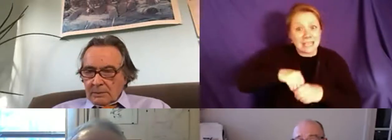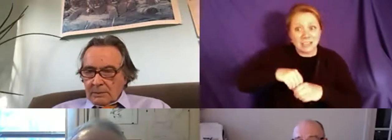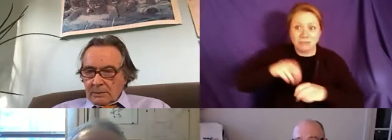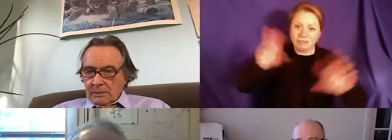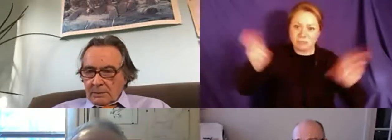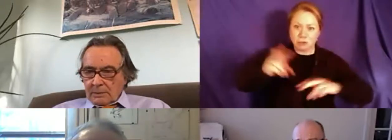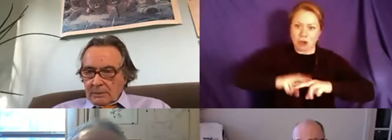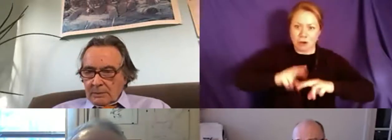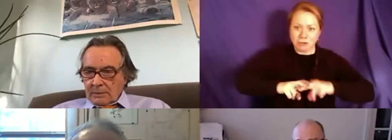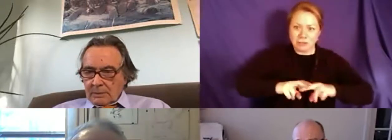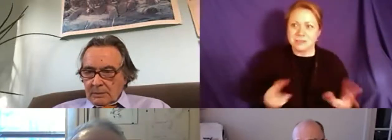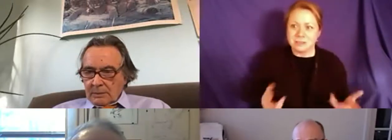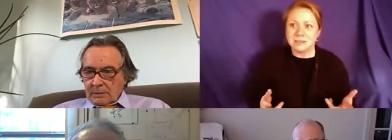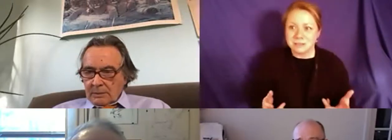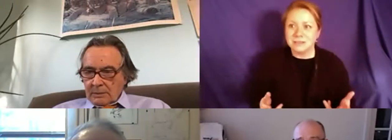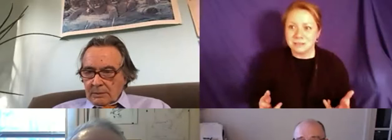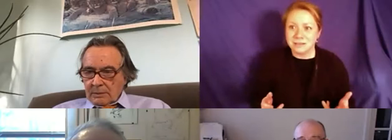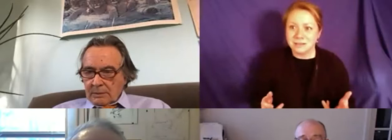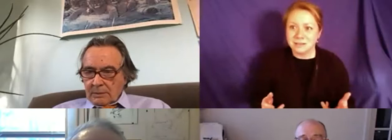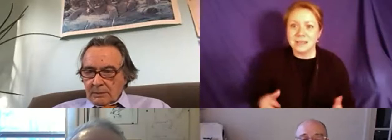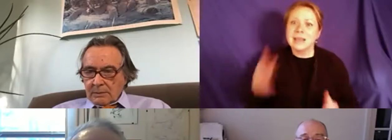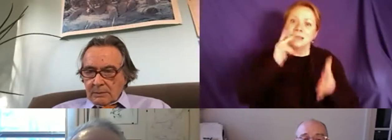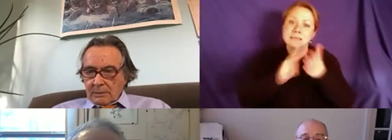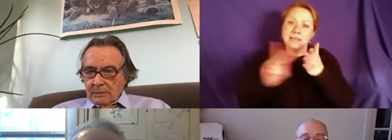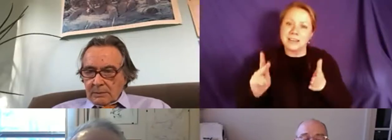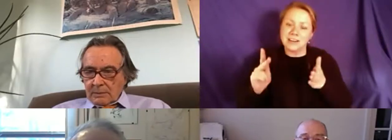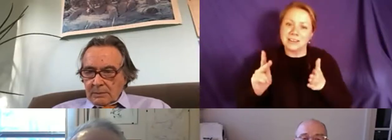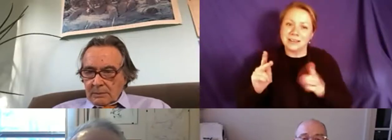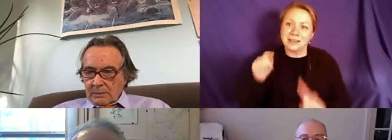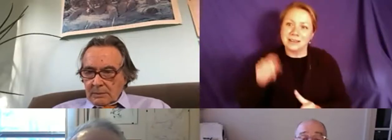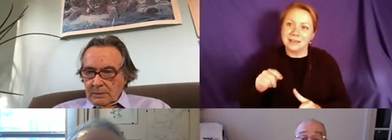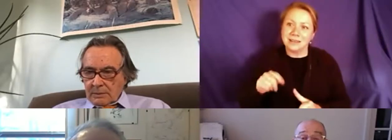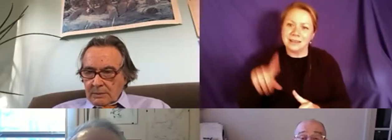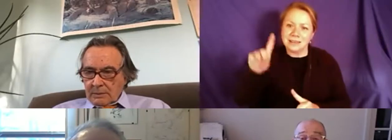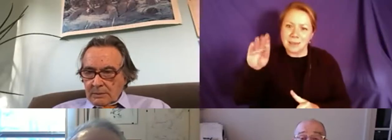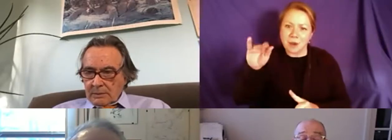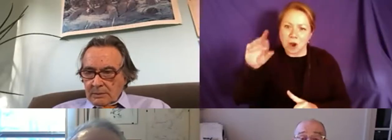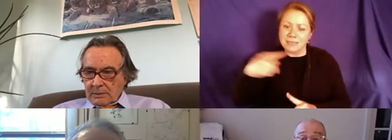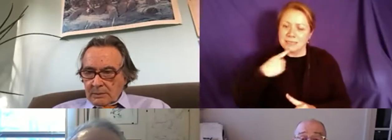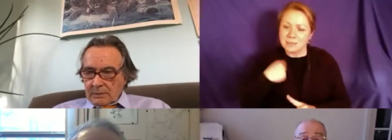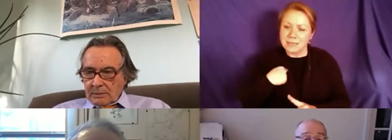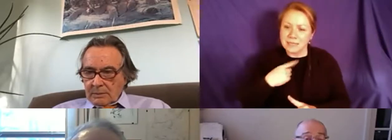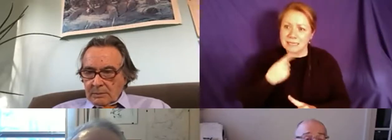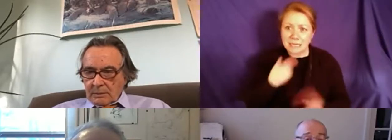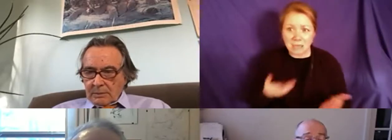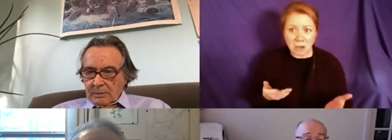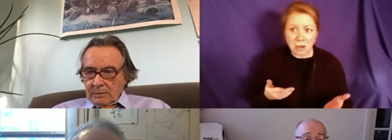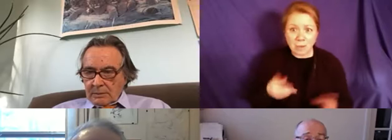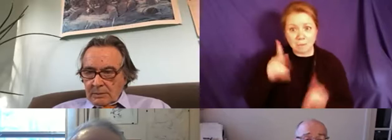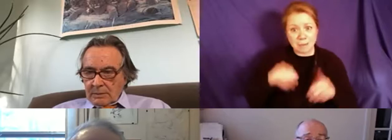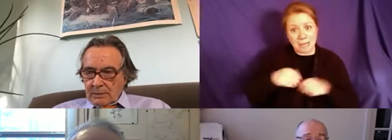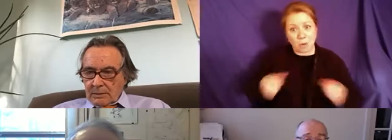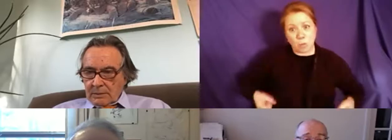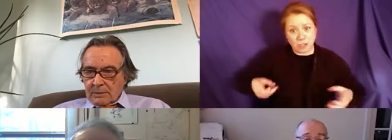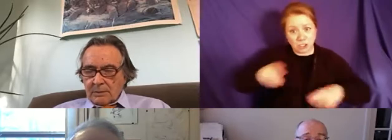and the Secretary of Arms said to me, well, you know, the people in chairs are gonna have to